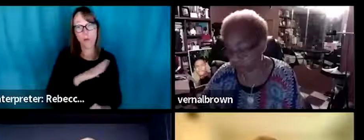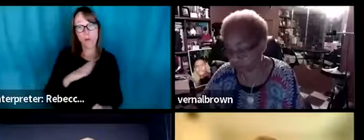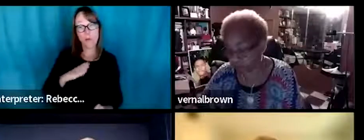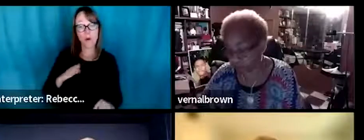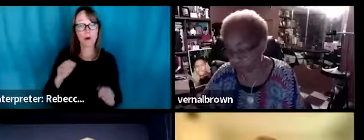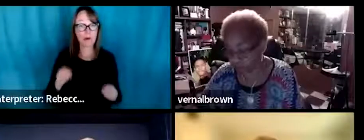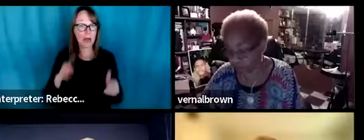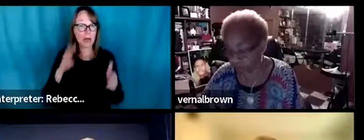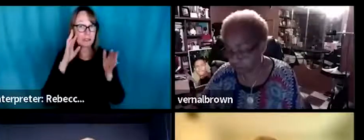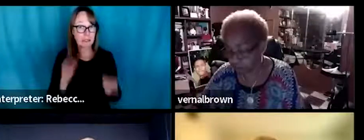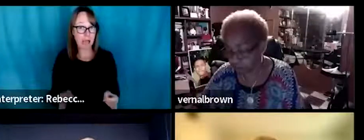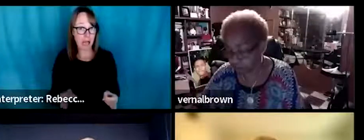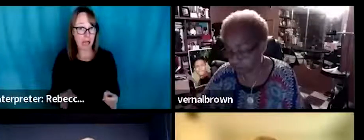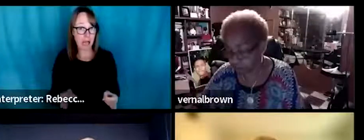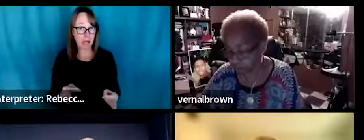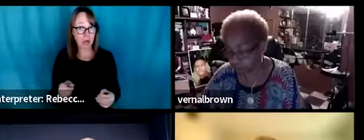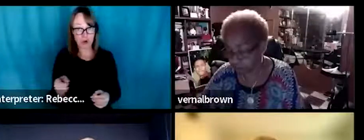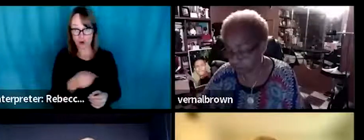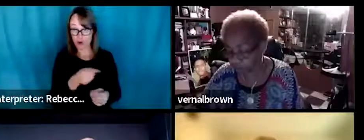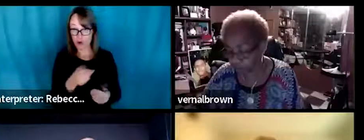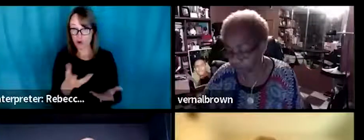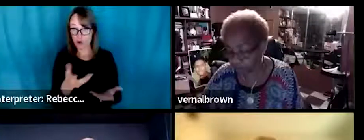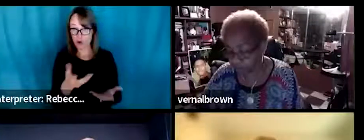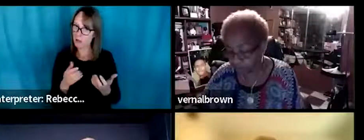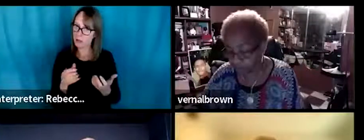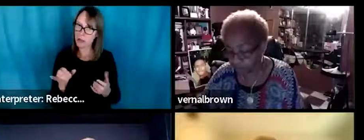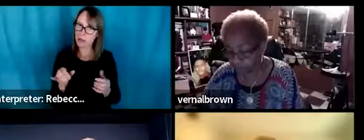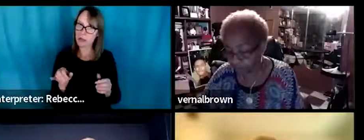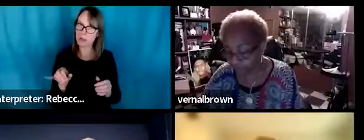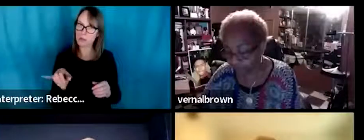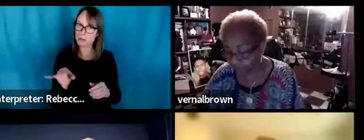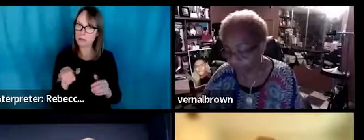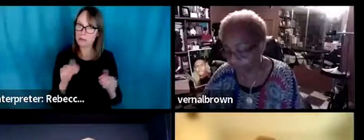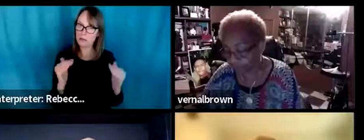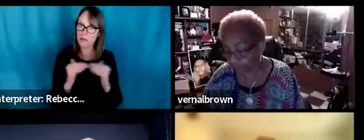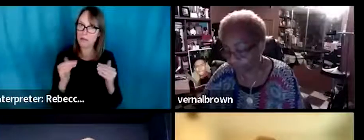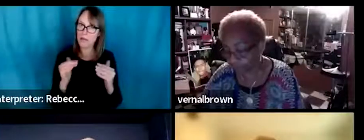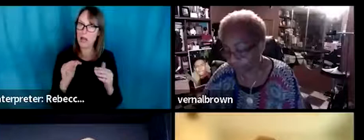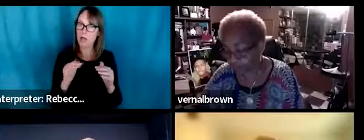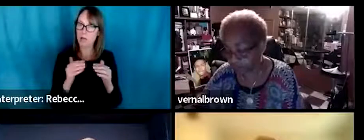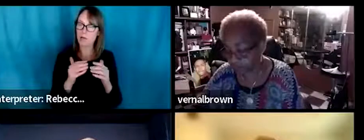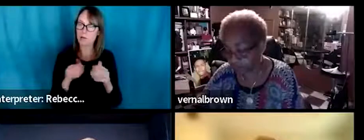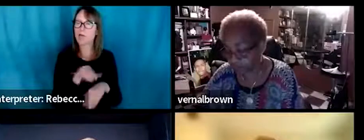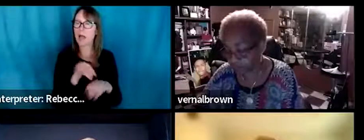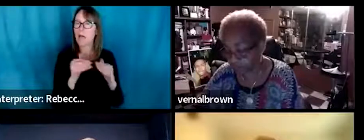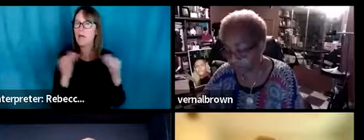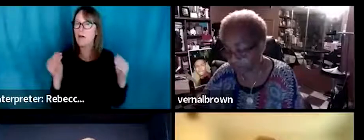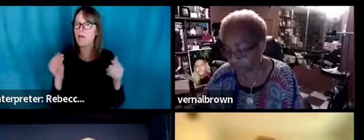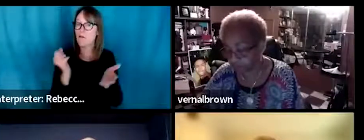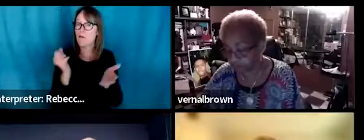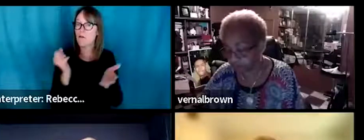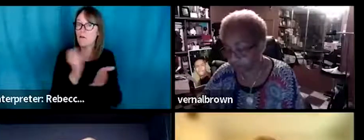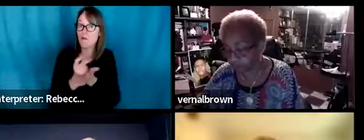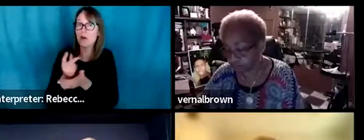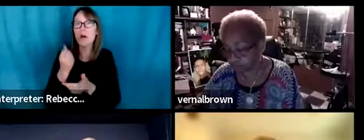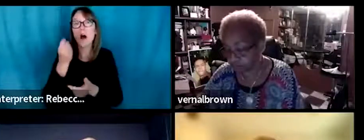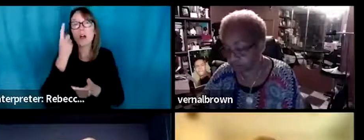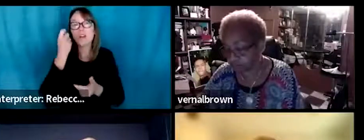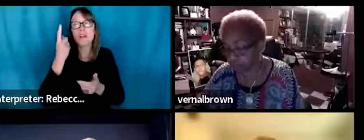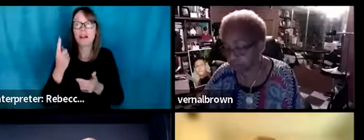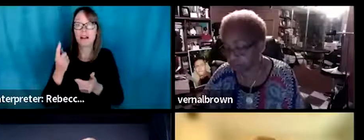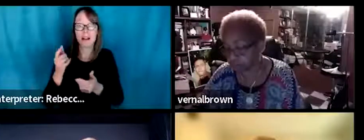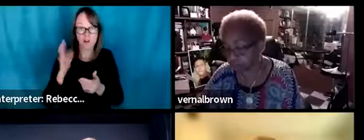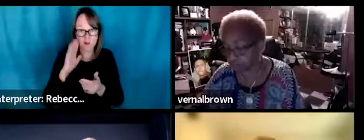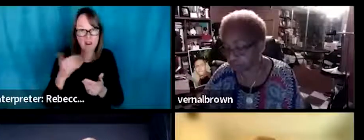of approvals that you currently have. But just know that going into the future, that there will probably be more and more items that will be brought to the board